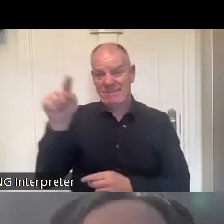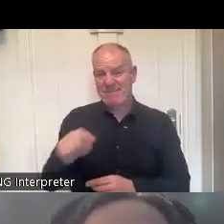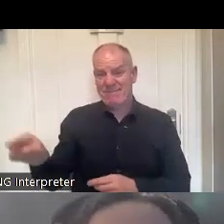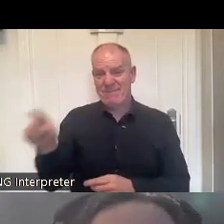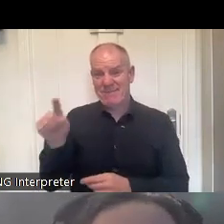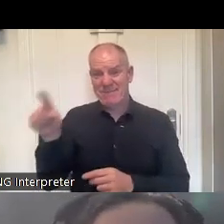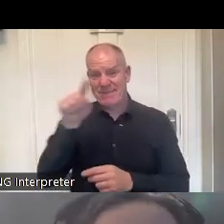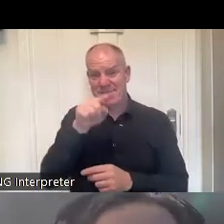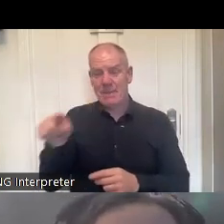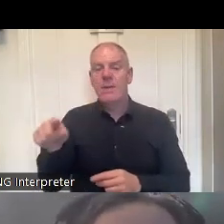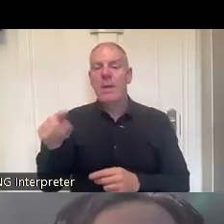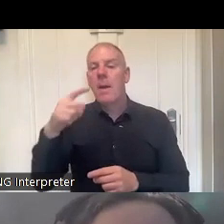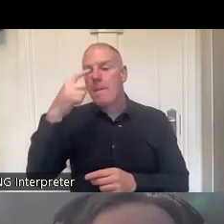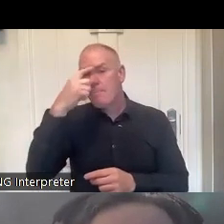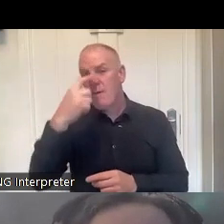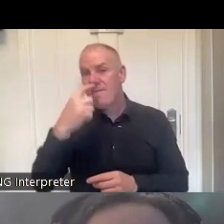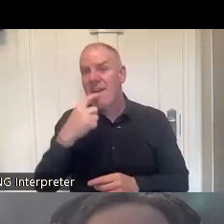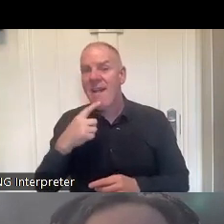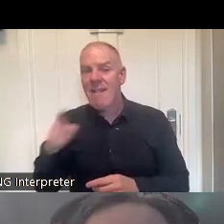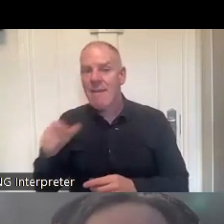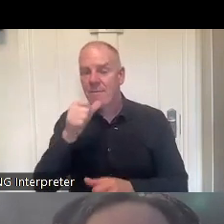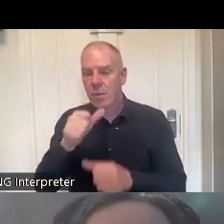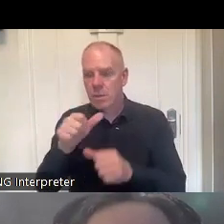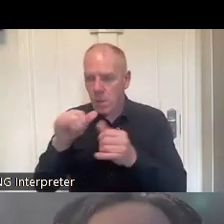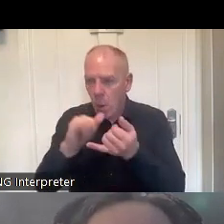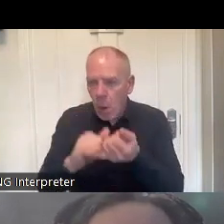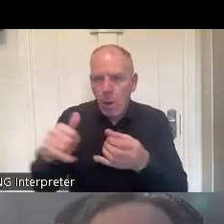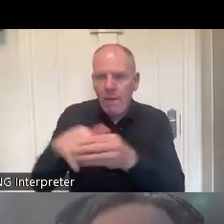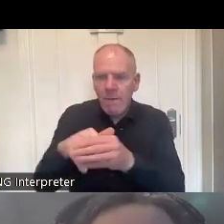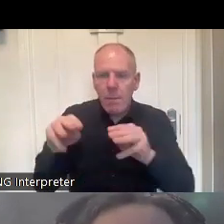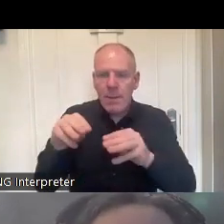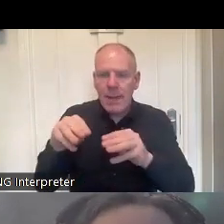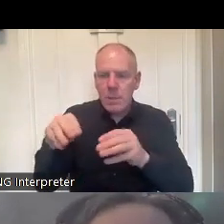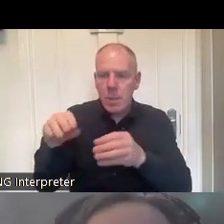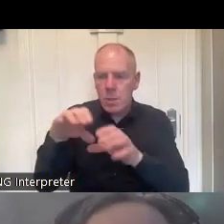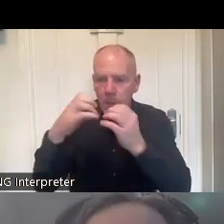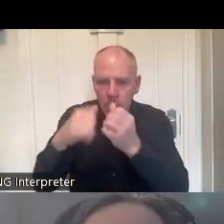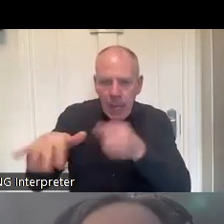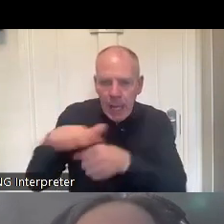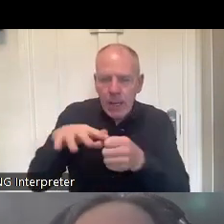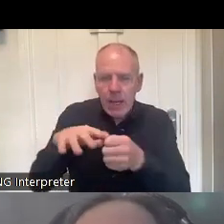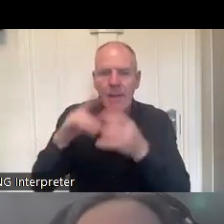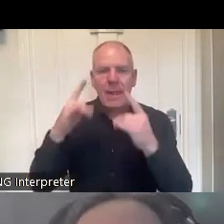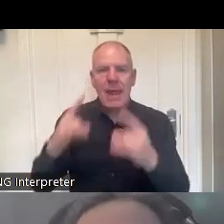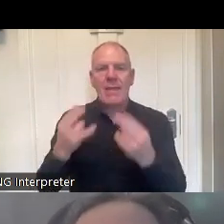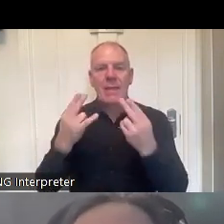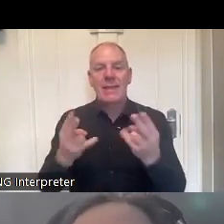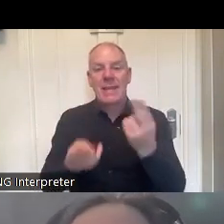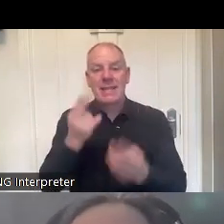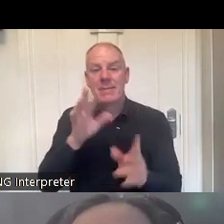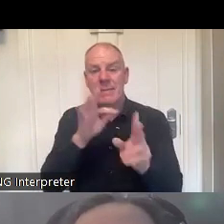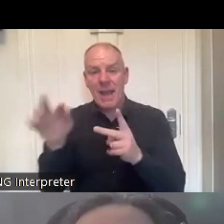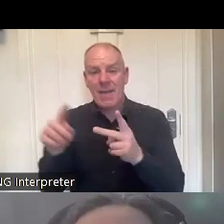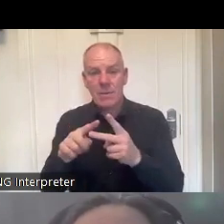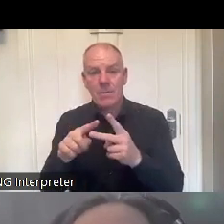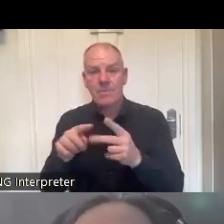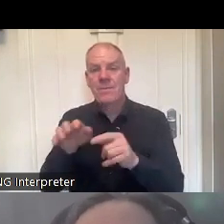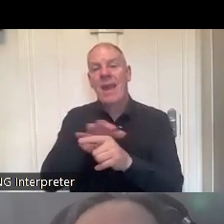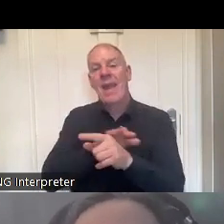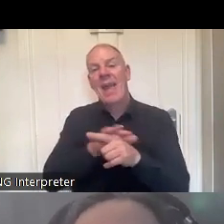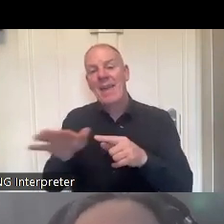population profiling as the first step and health needs assessment then, which go on to inform the three